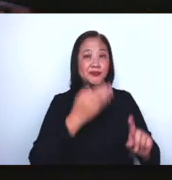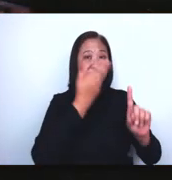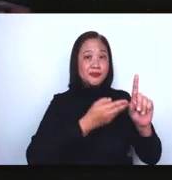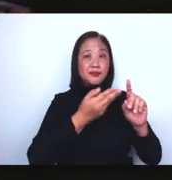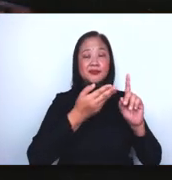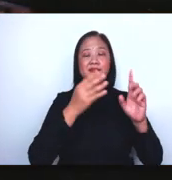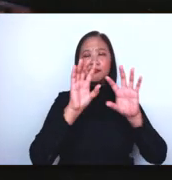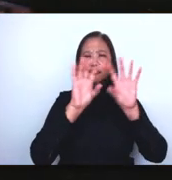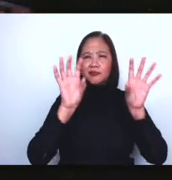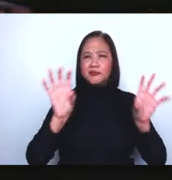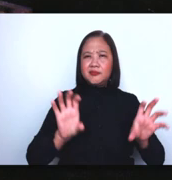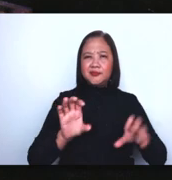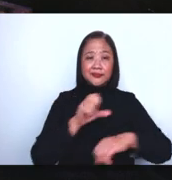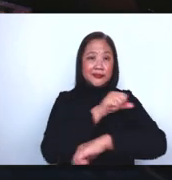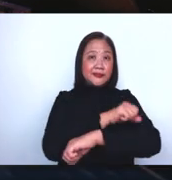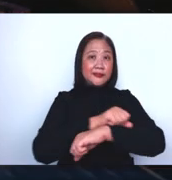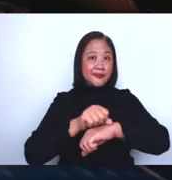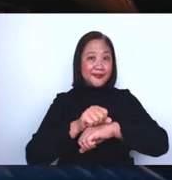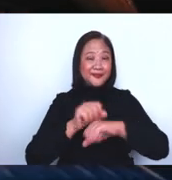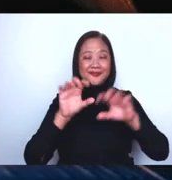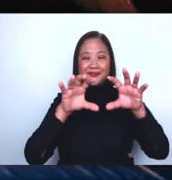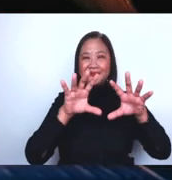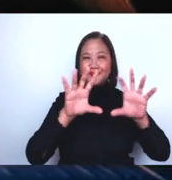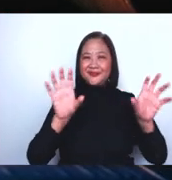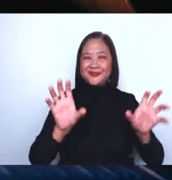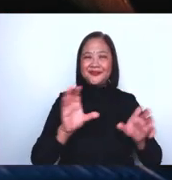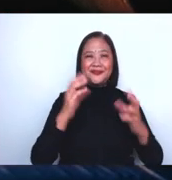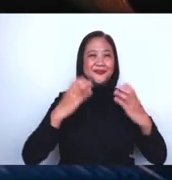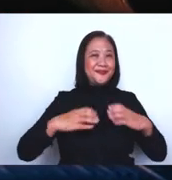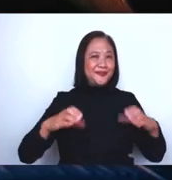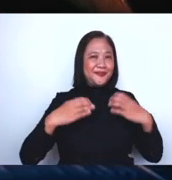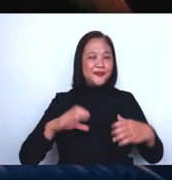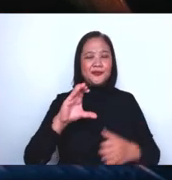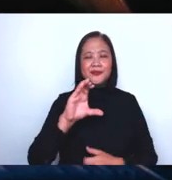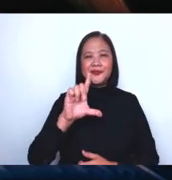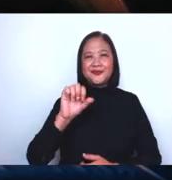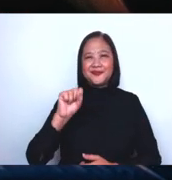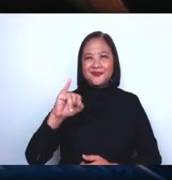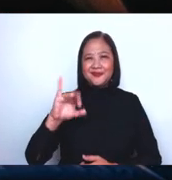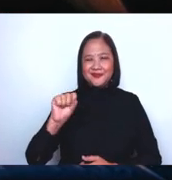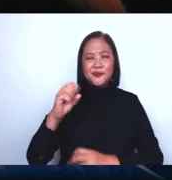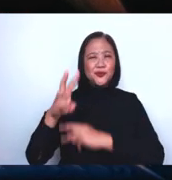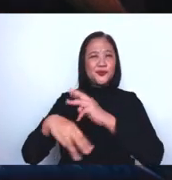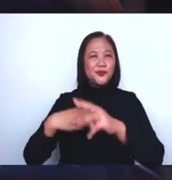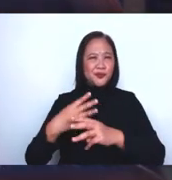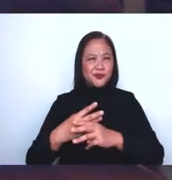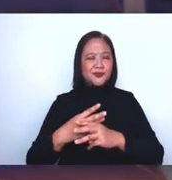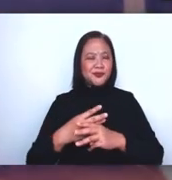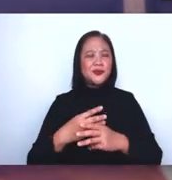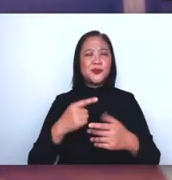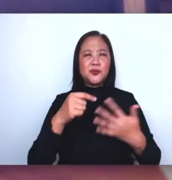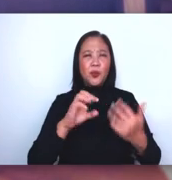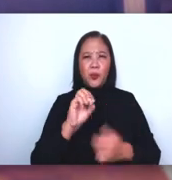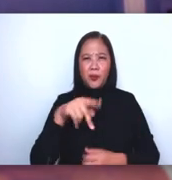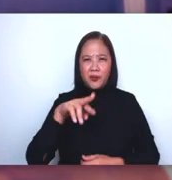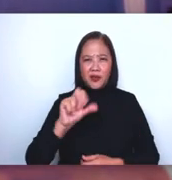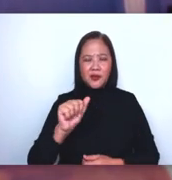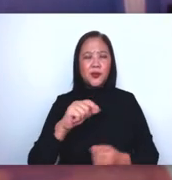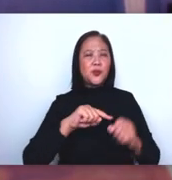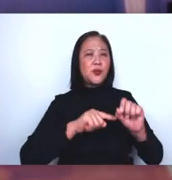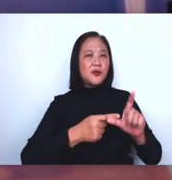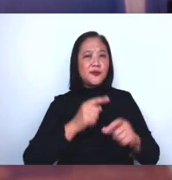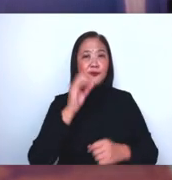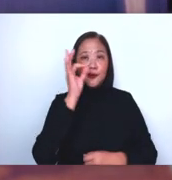designed both sets and costumes for classics of the world repertoire, opera, original